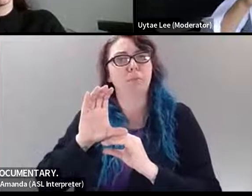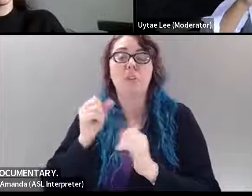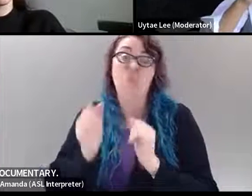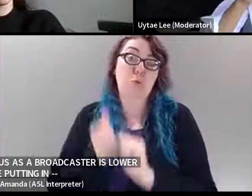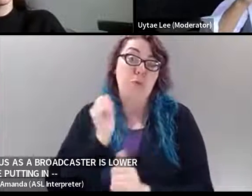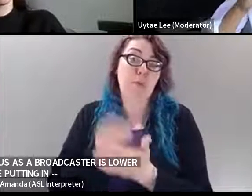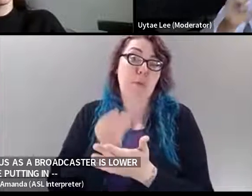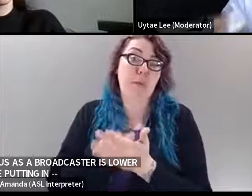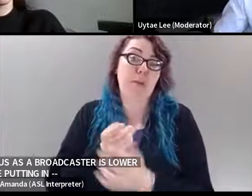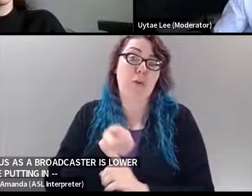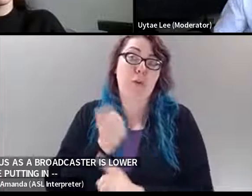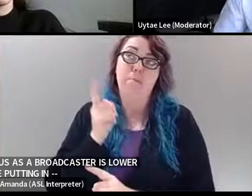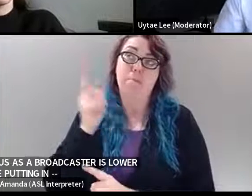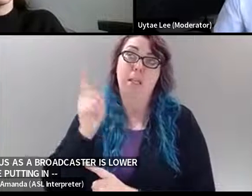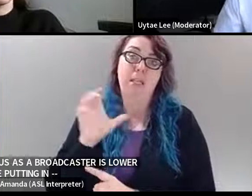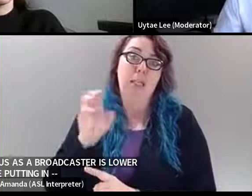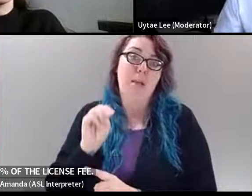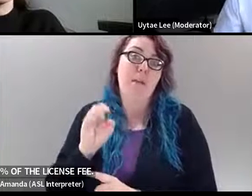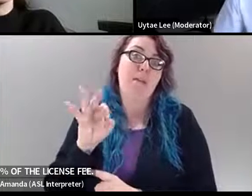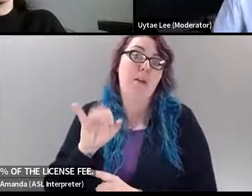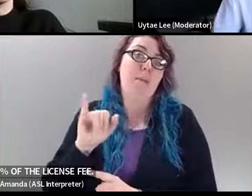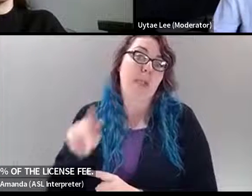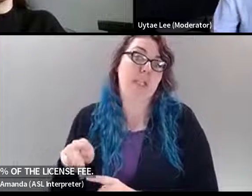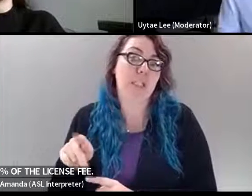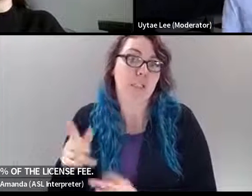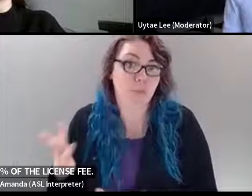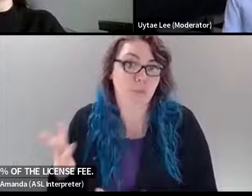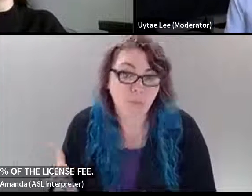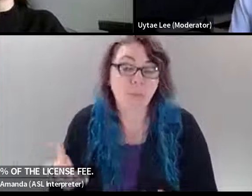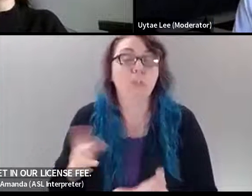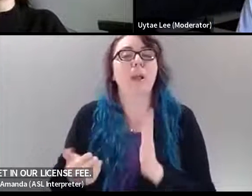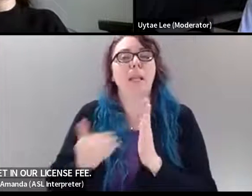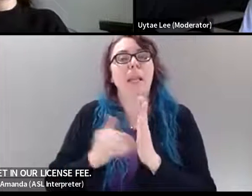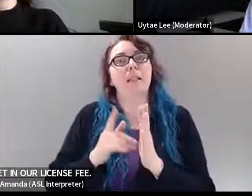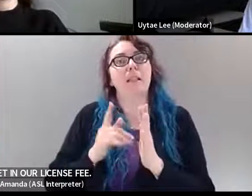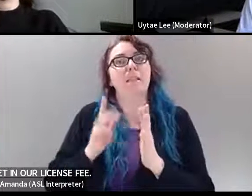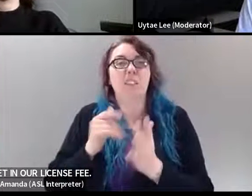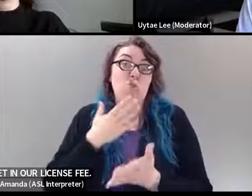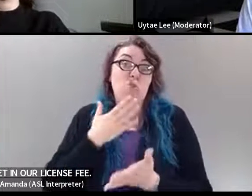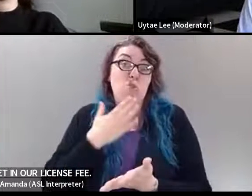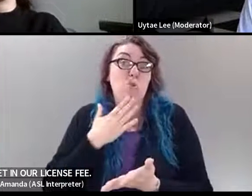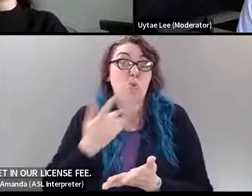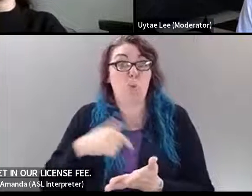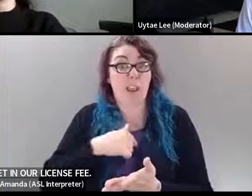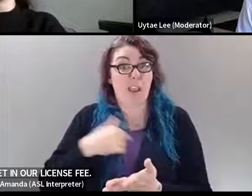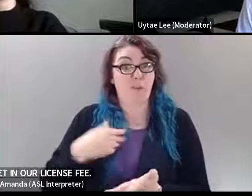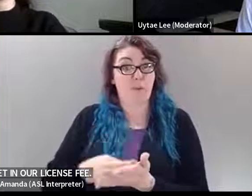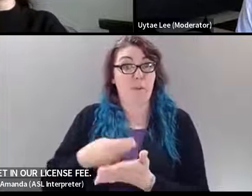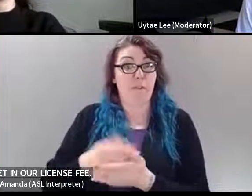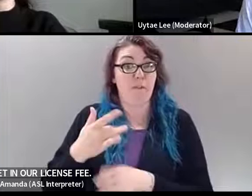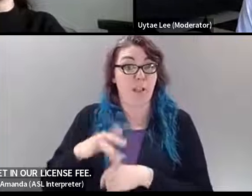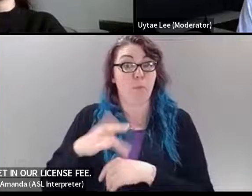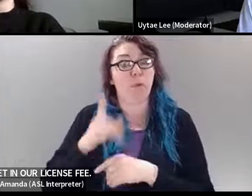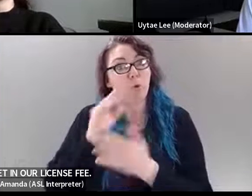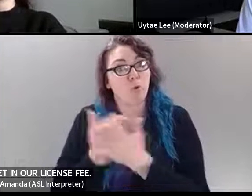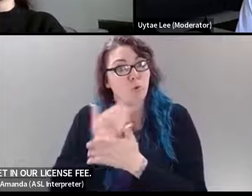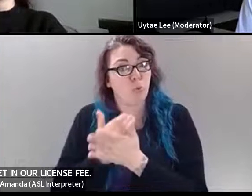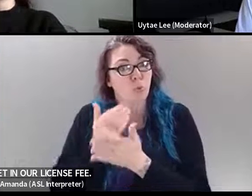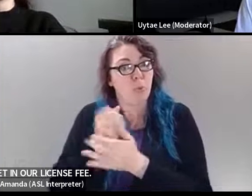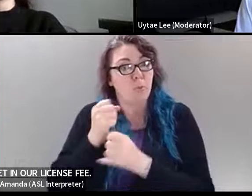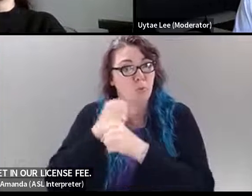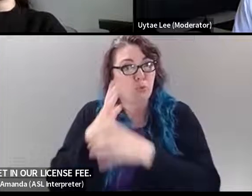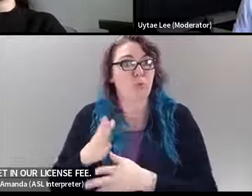from the CMF Indigenous program. So again, that's a great place for emerging producers in particular to come to